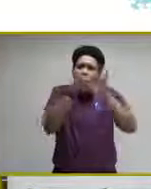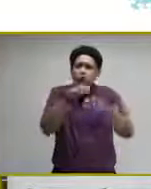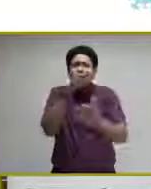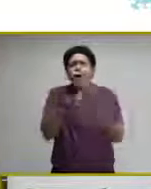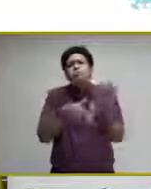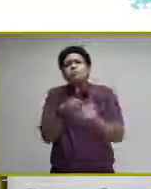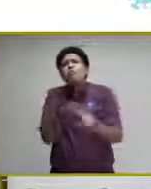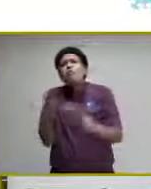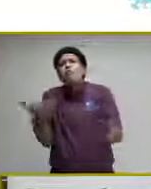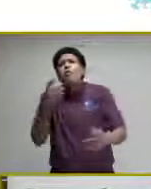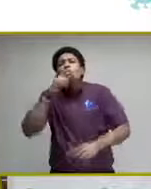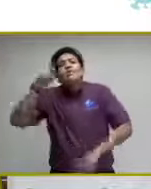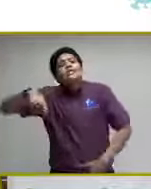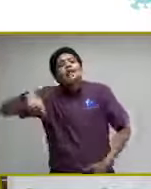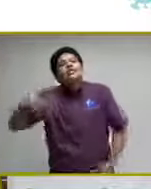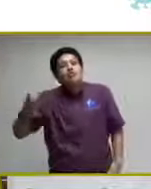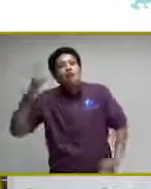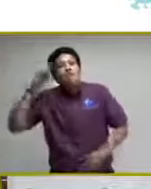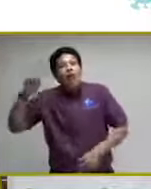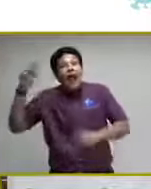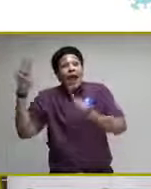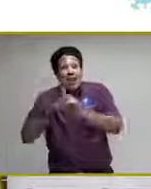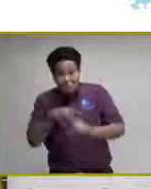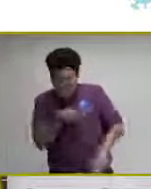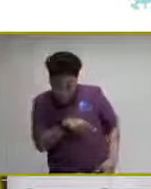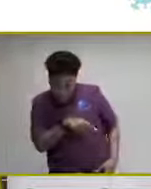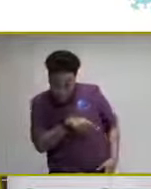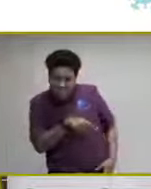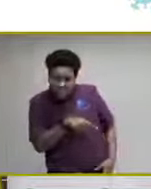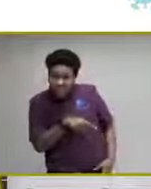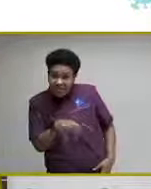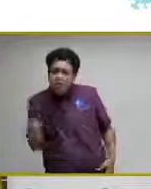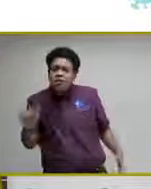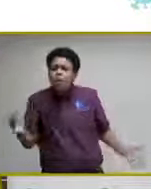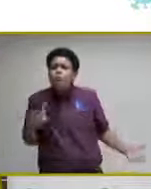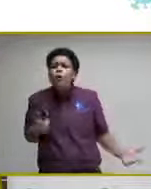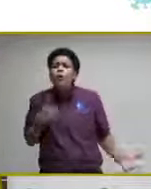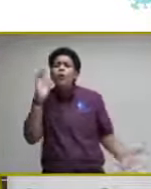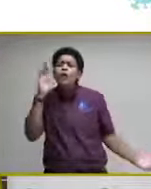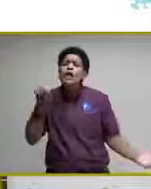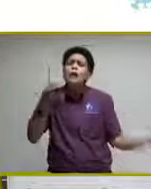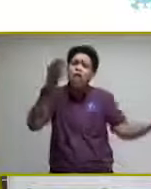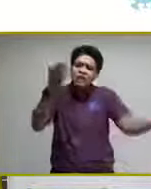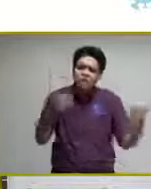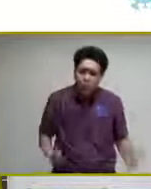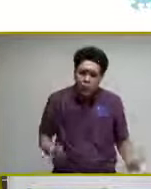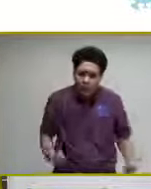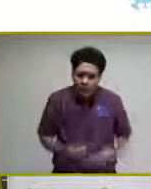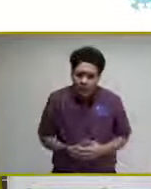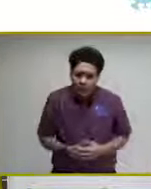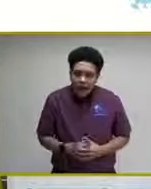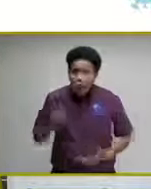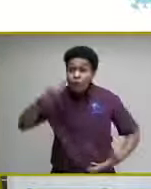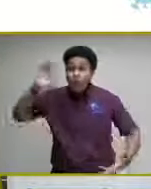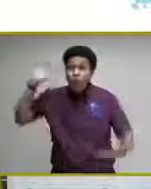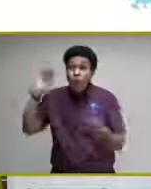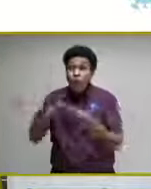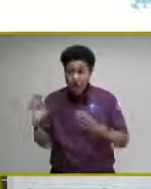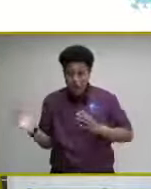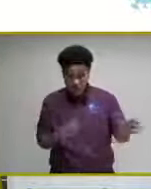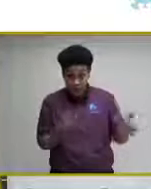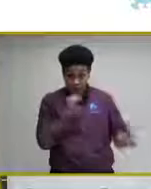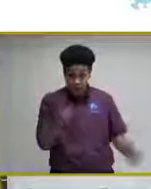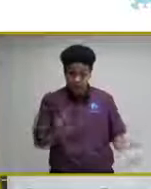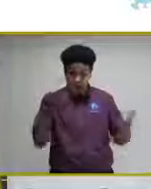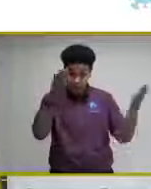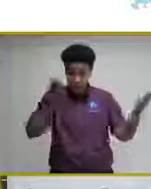of what is necessary for implementation, and that is what we're going to be presenting today. So the overall plan that was